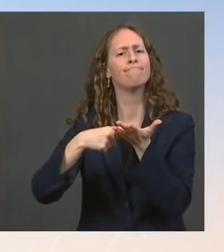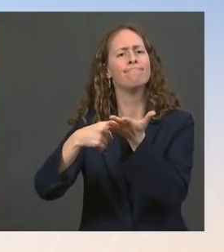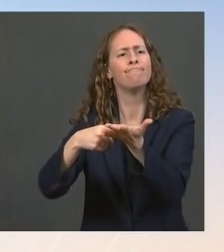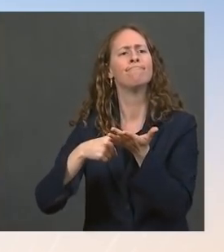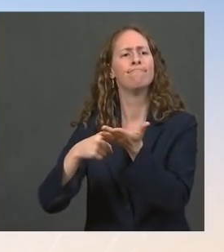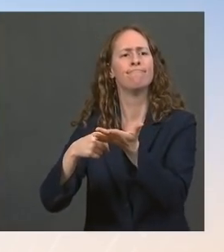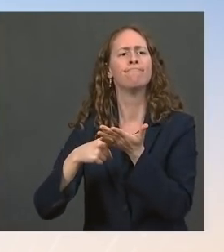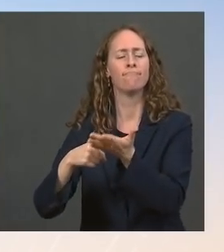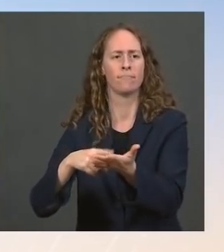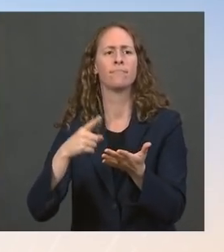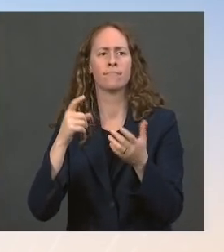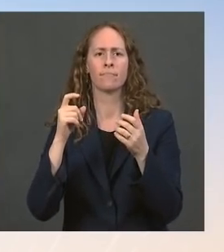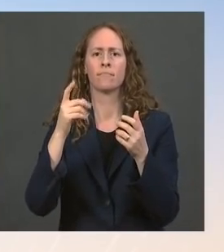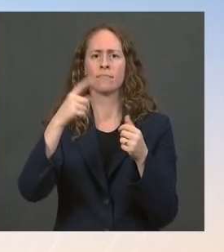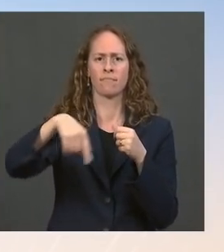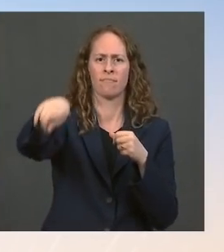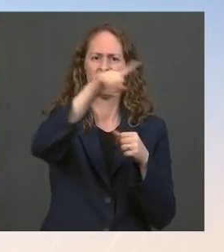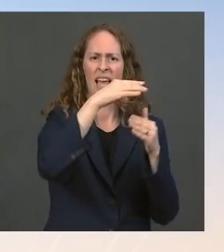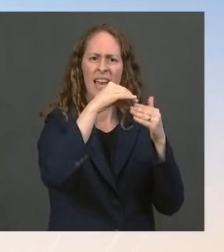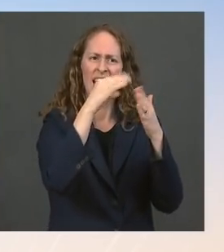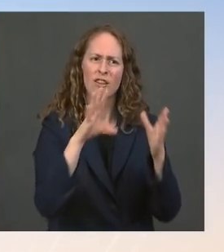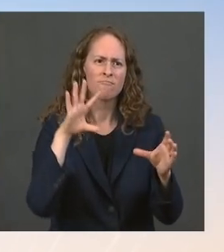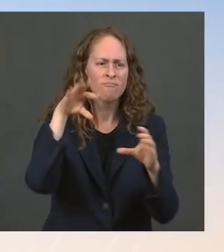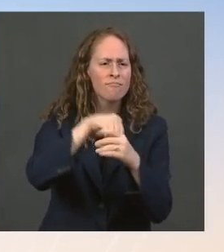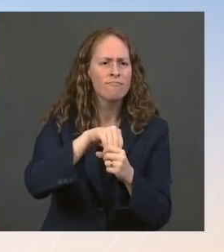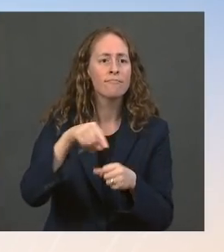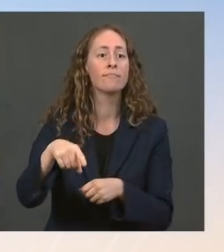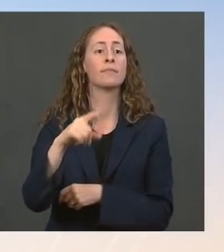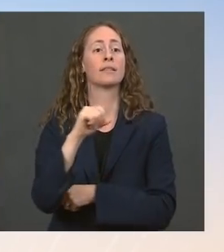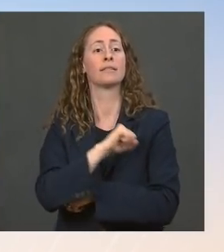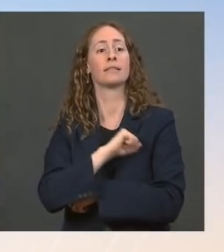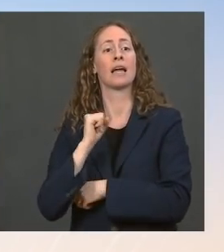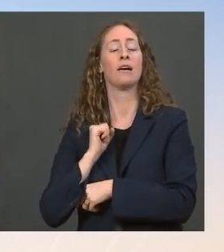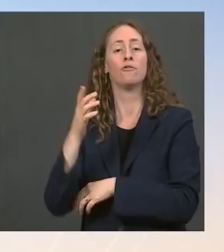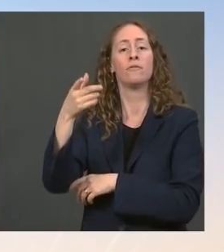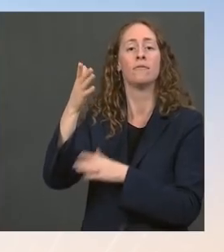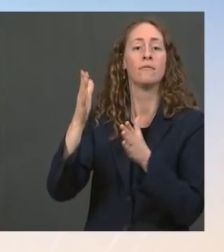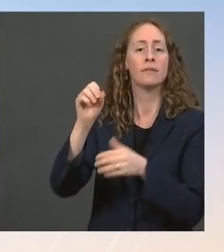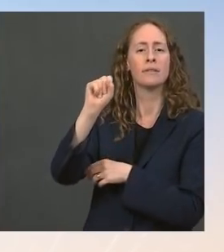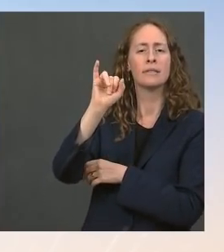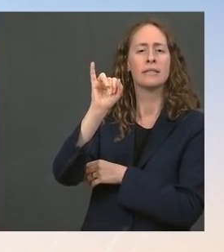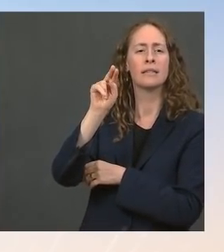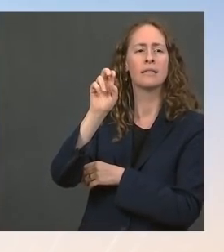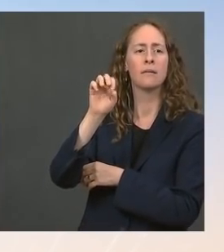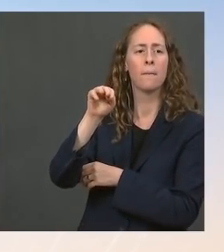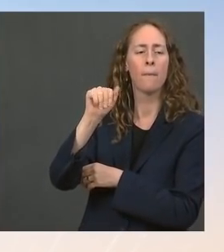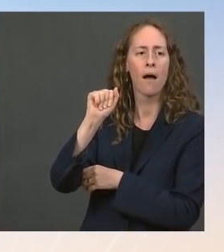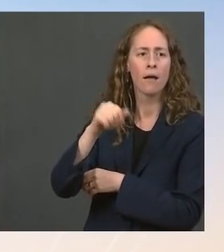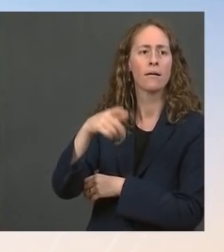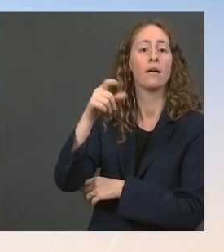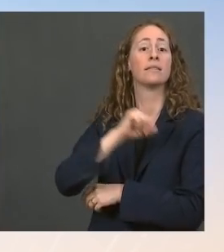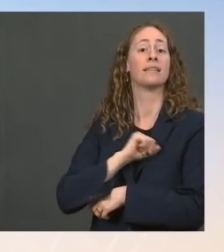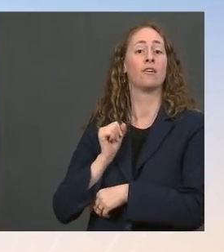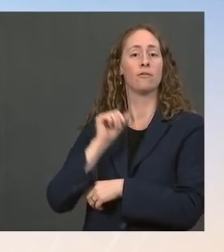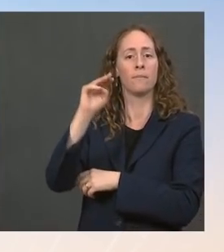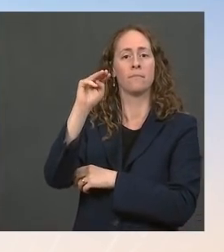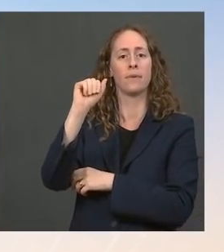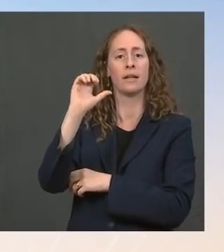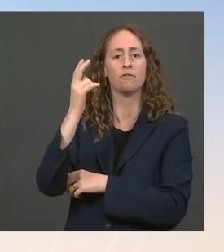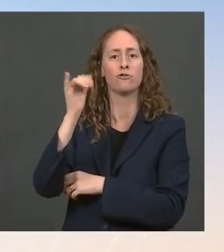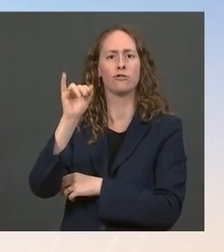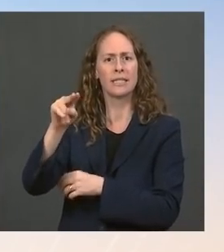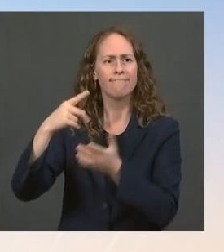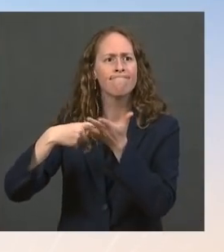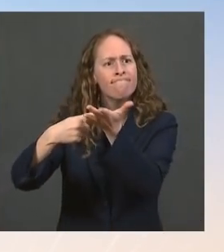including Senator Sinema, Senator Manchin, a range of members, about what those menu of options of revenue raisers look like. That's exactly